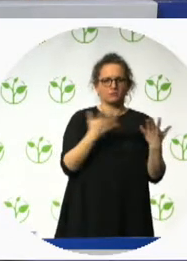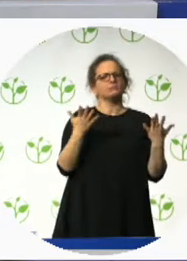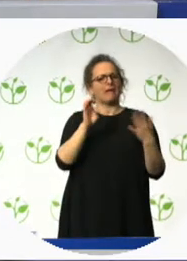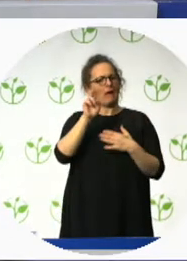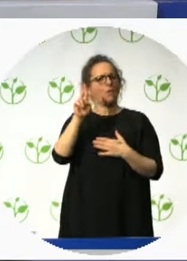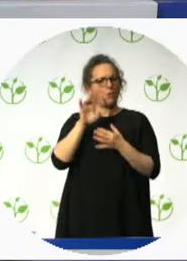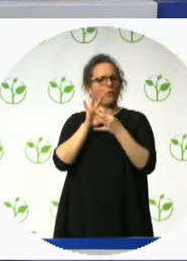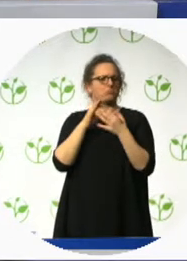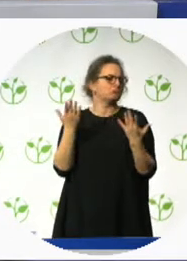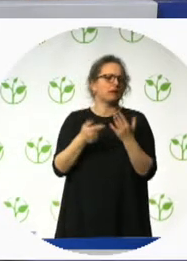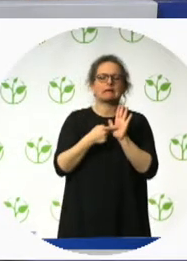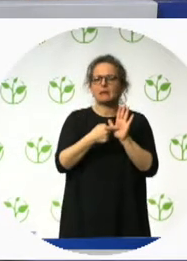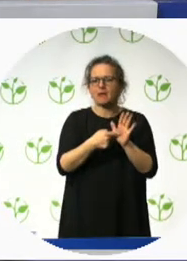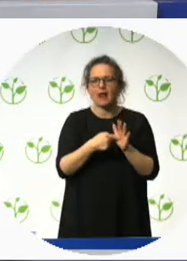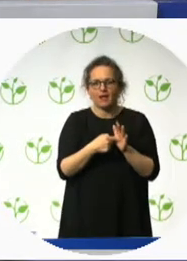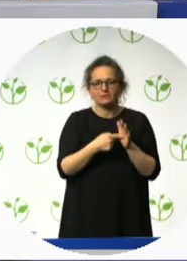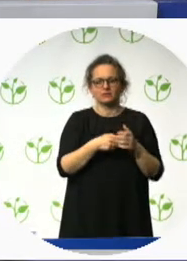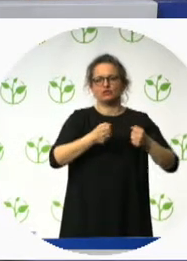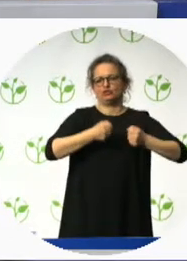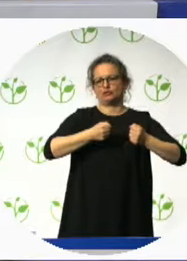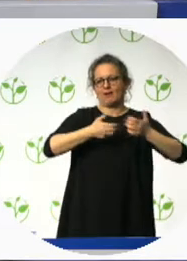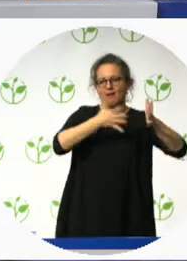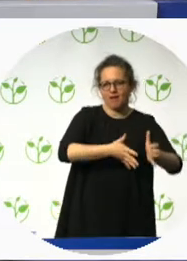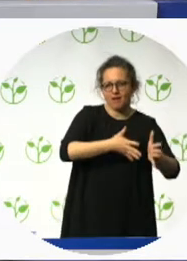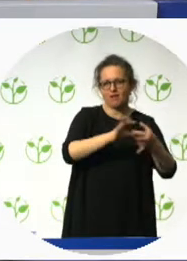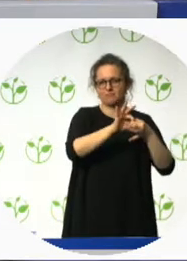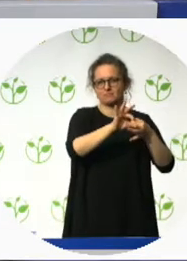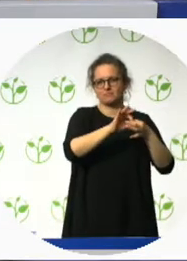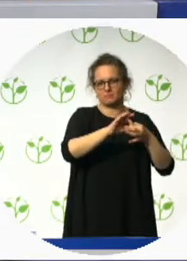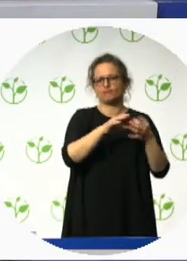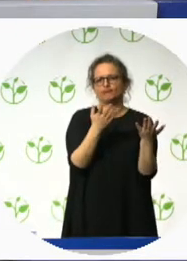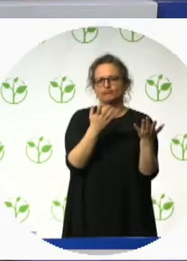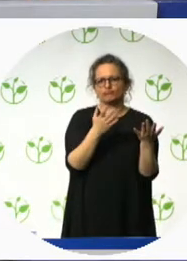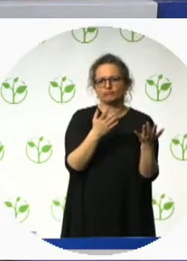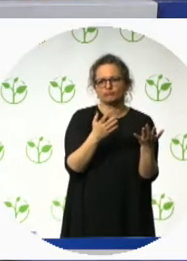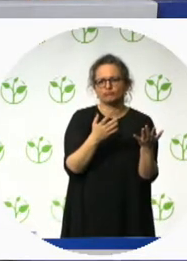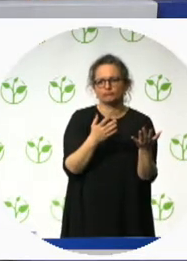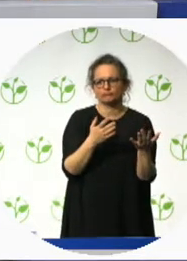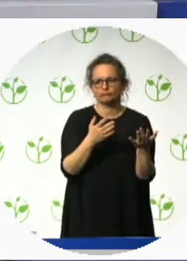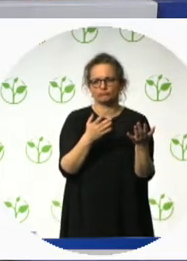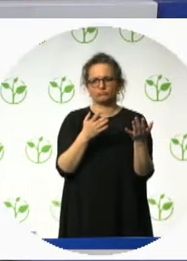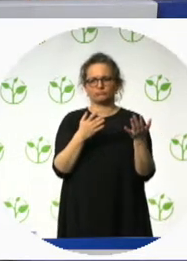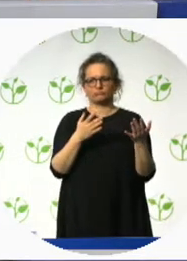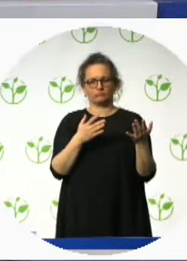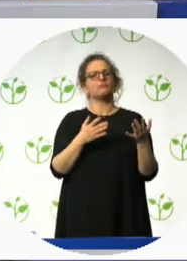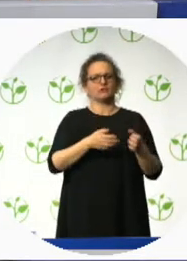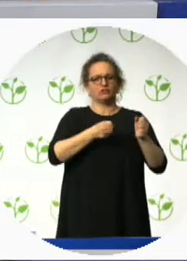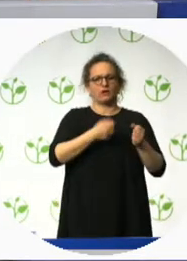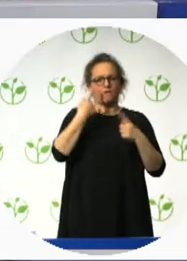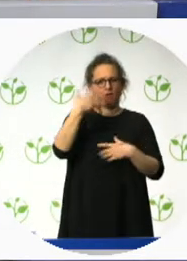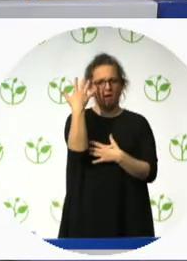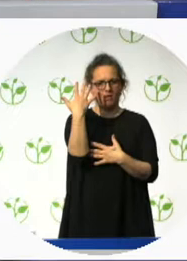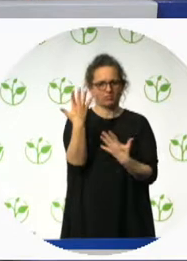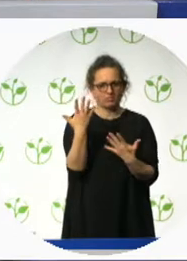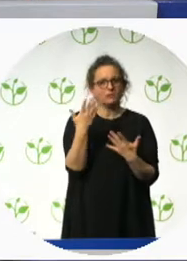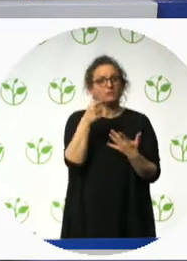up material sensitization workshops for entrepreneurs and human resources manager, that they open their